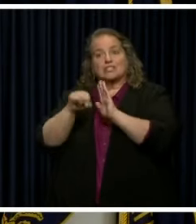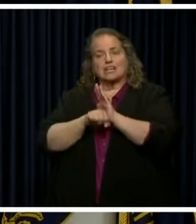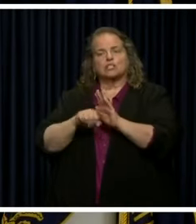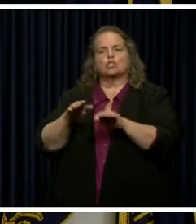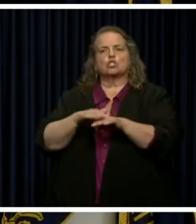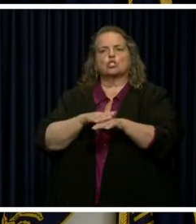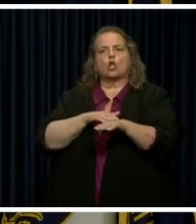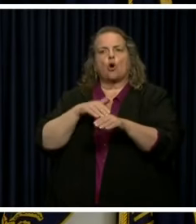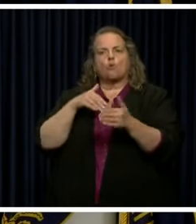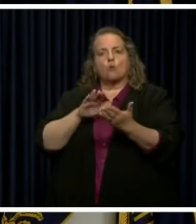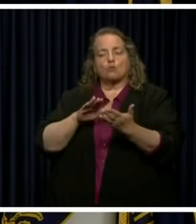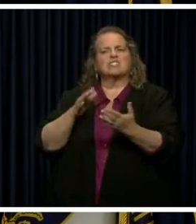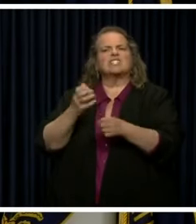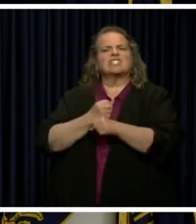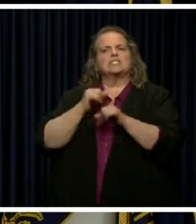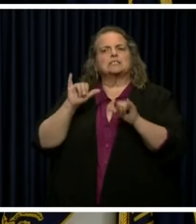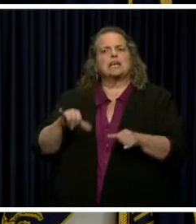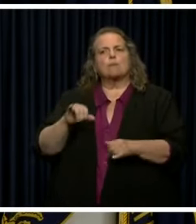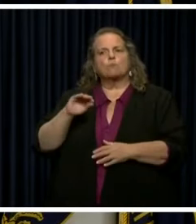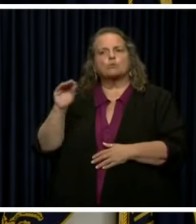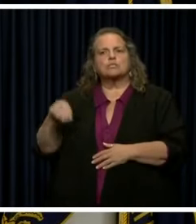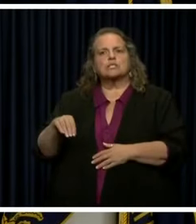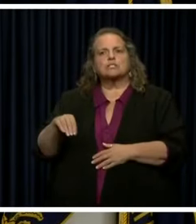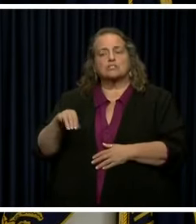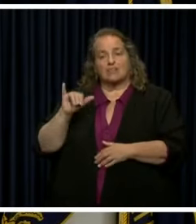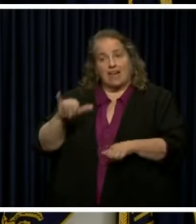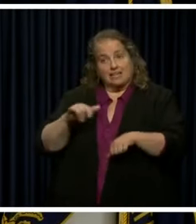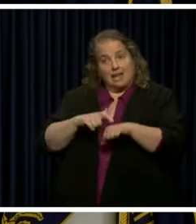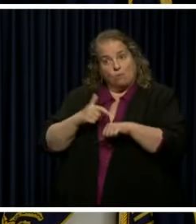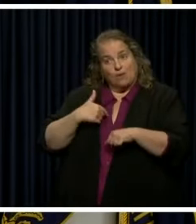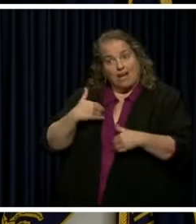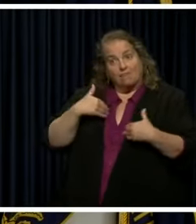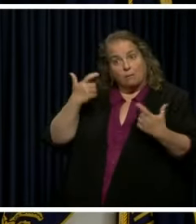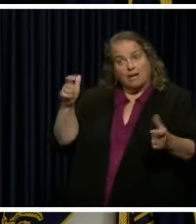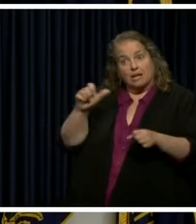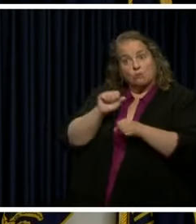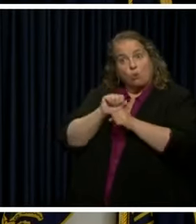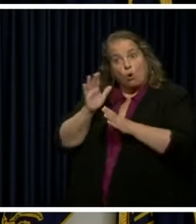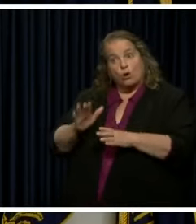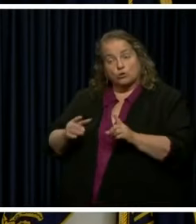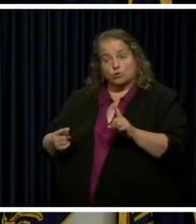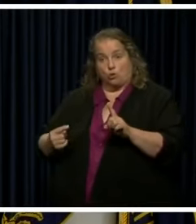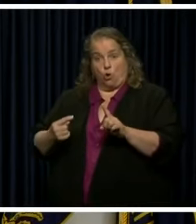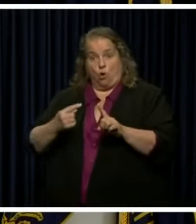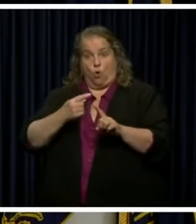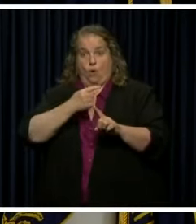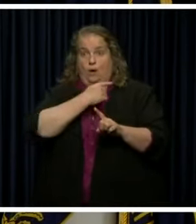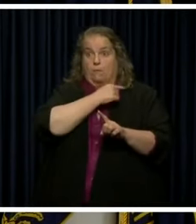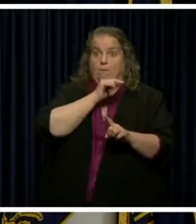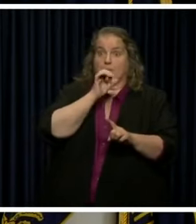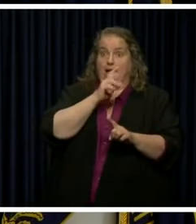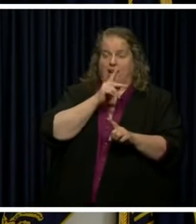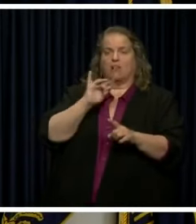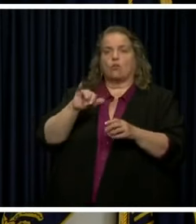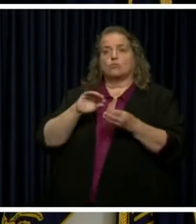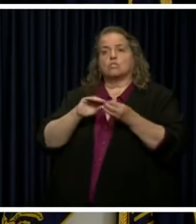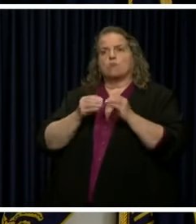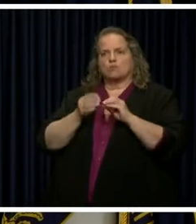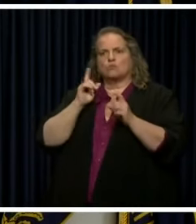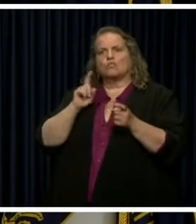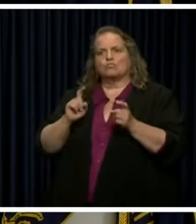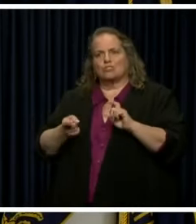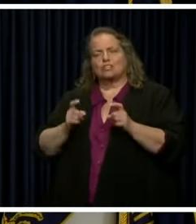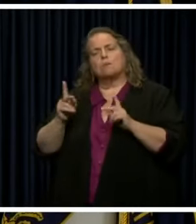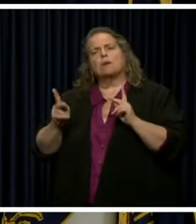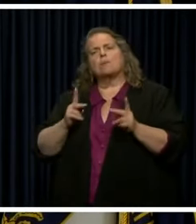going to reach the same percentages. And at the time when we have major employers going back and we're going back, those numbers are going to change. Now,